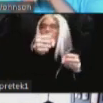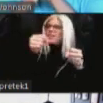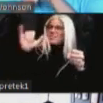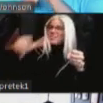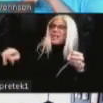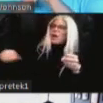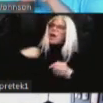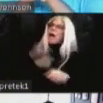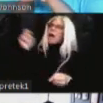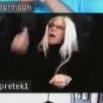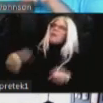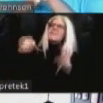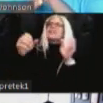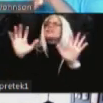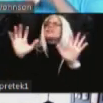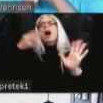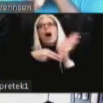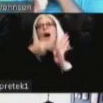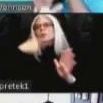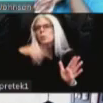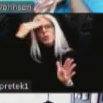we know that we have other priorities in that area.